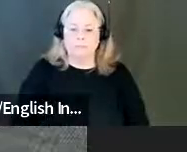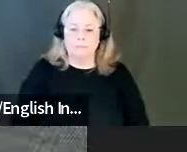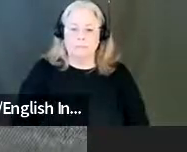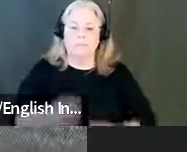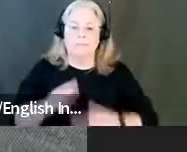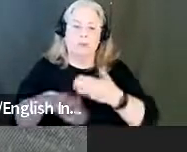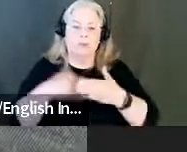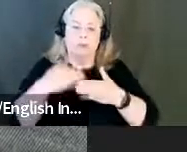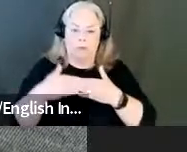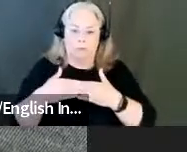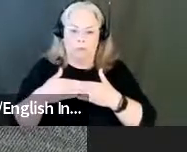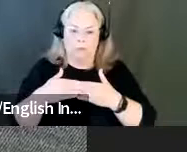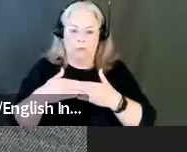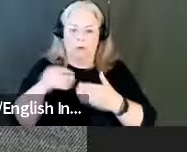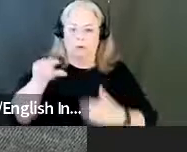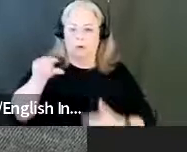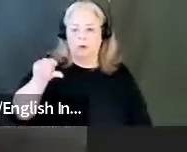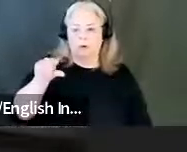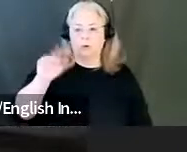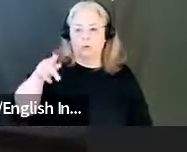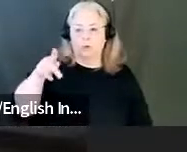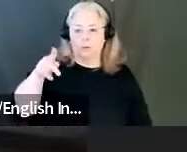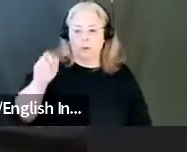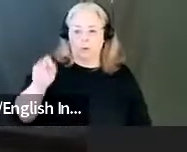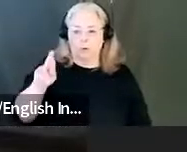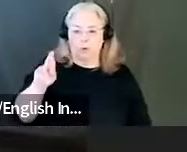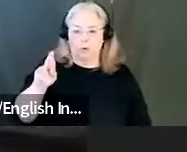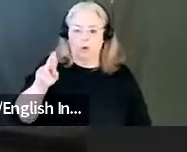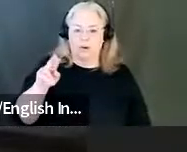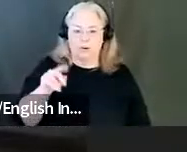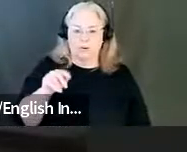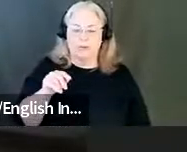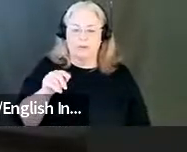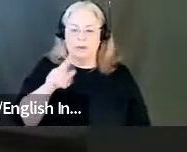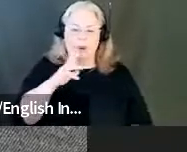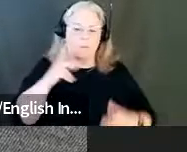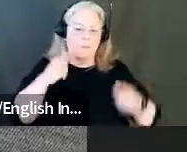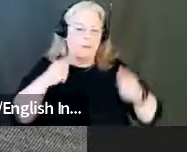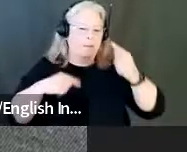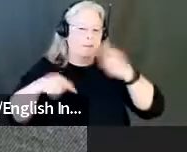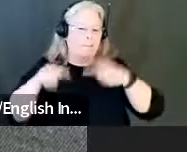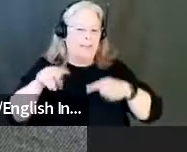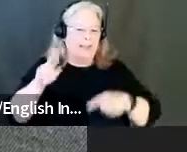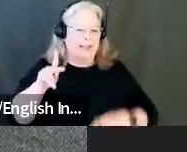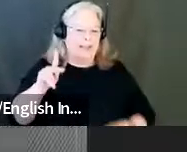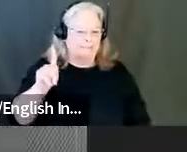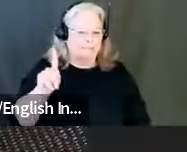Next, we are going to take the gripper loop and we're going. All right, I'm just going to back up here a second.